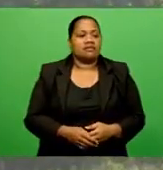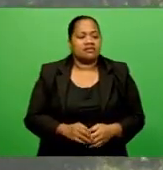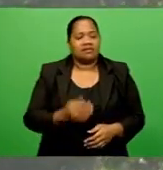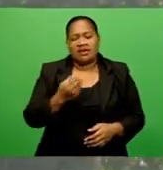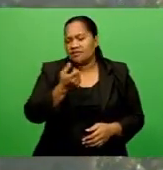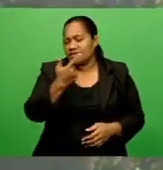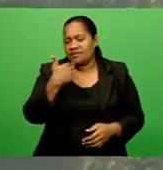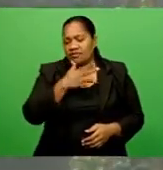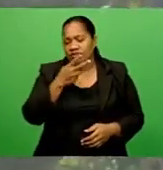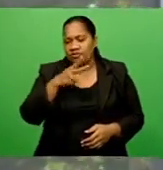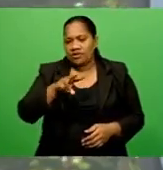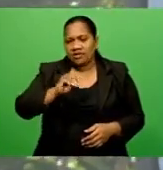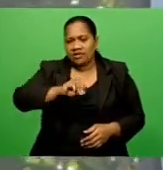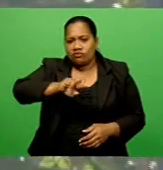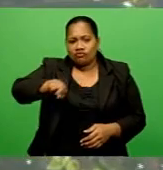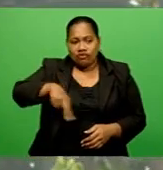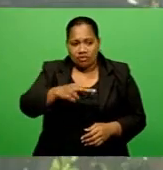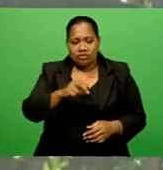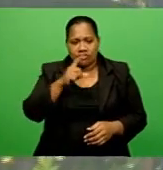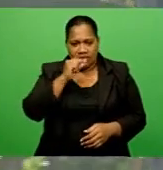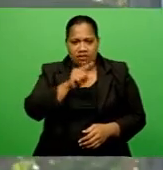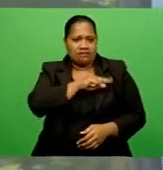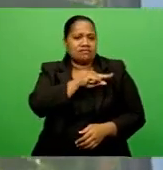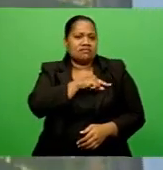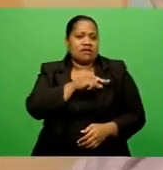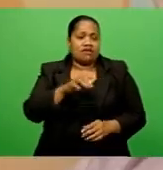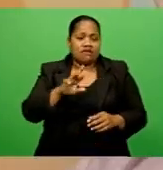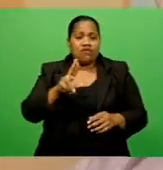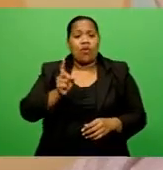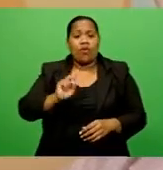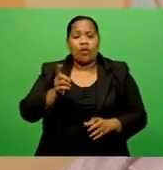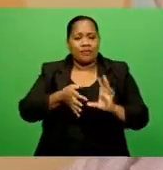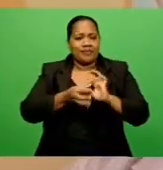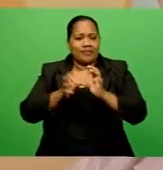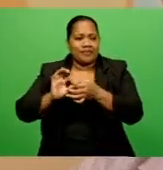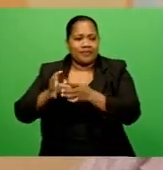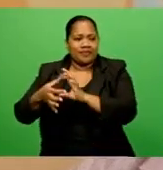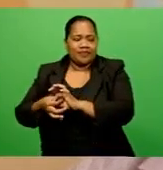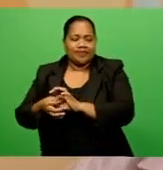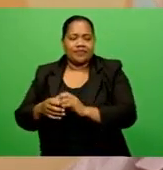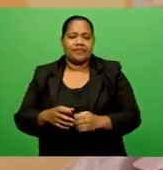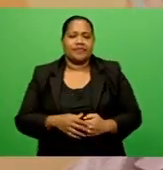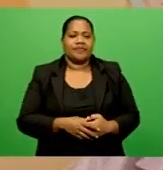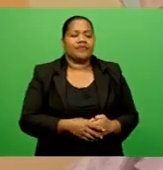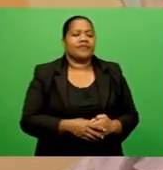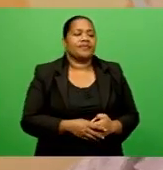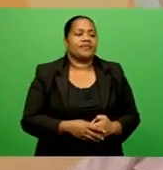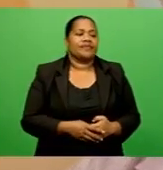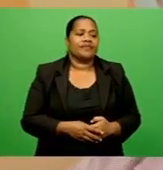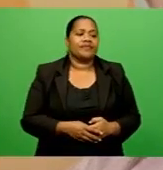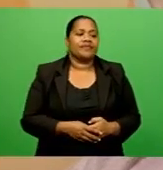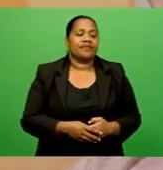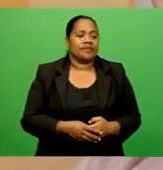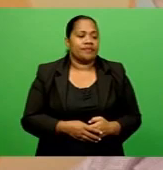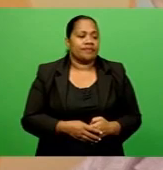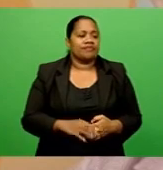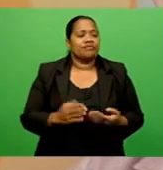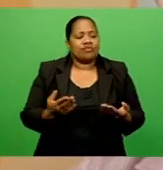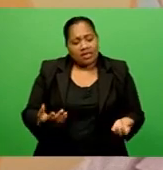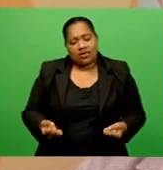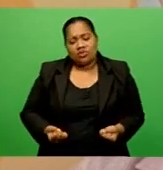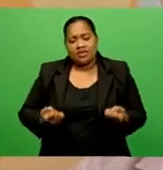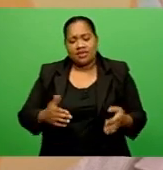rounds to qualify for the Olympics. Holding a national tournament that will still give them the opportunity